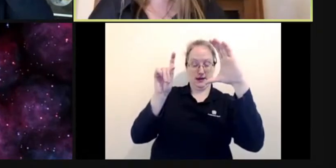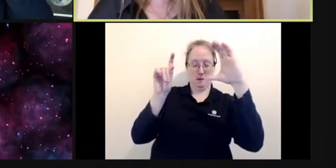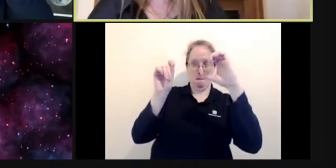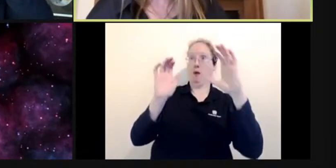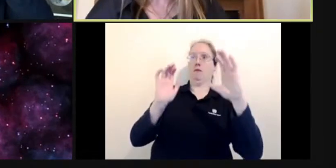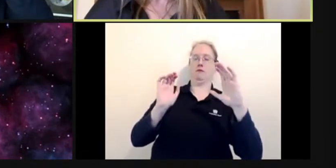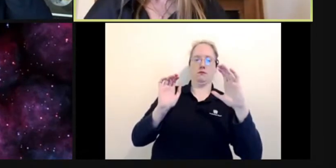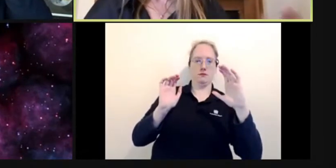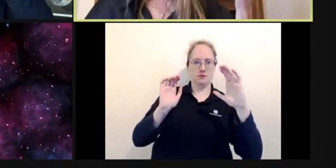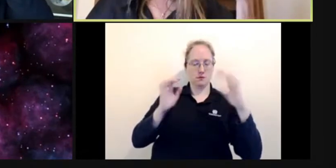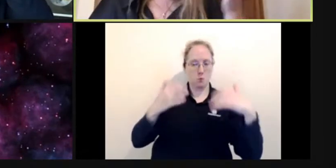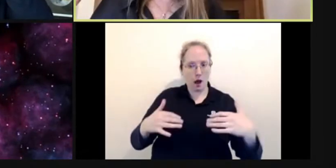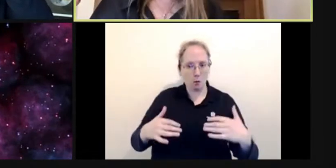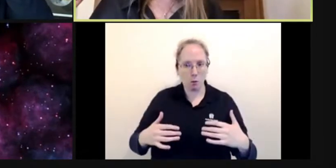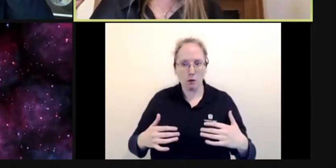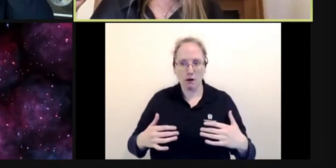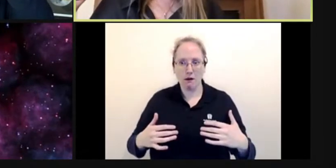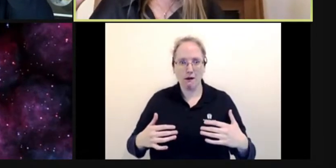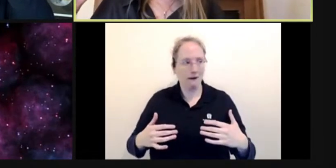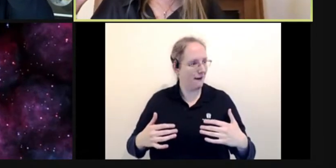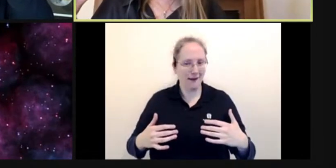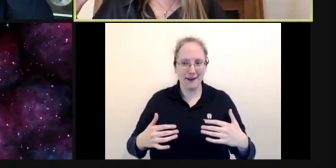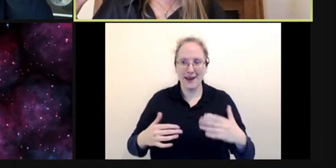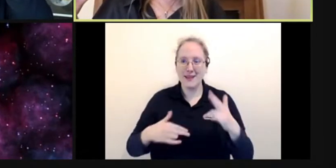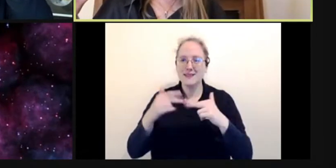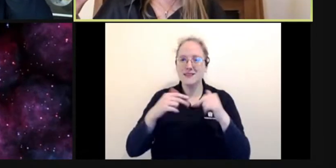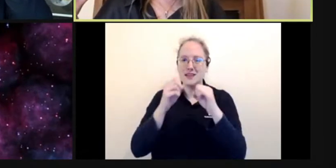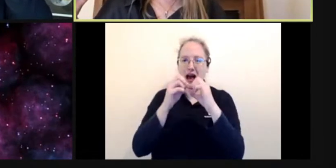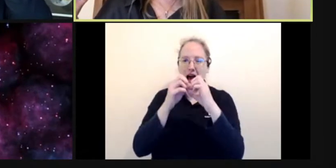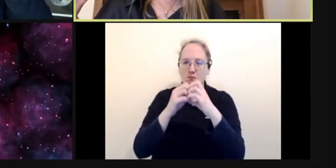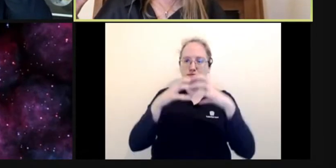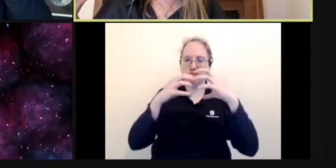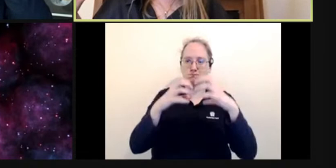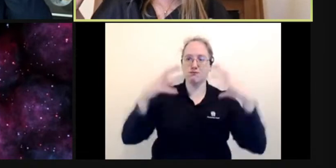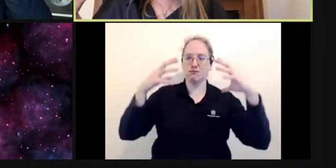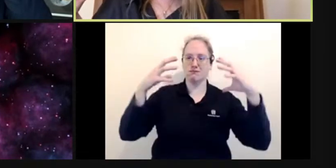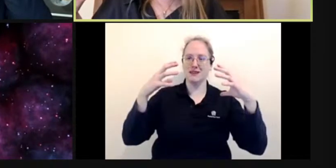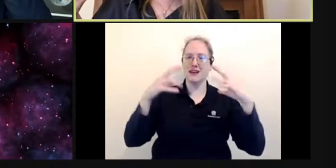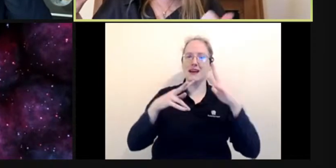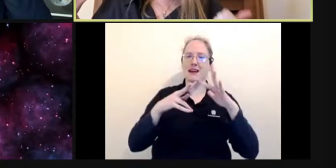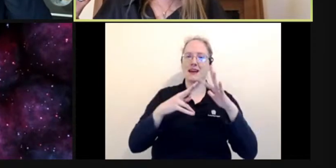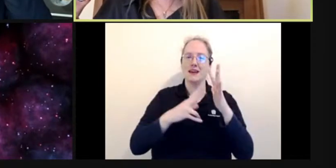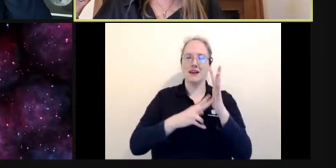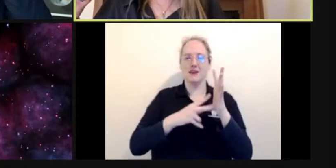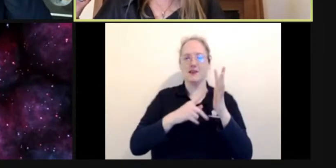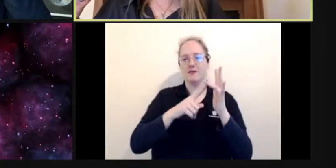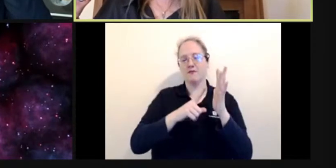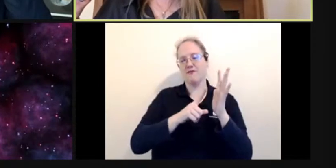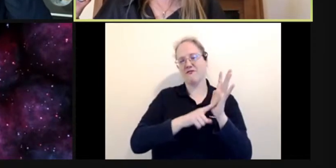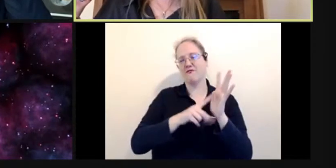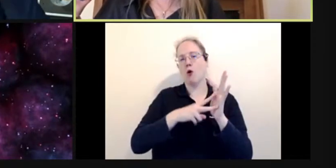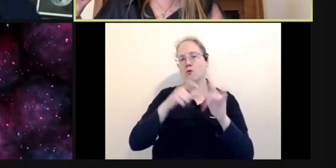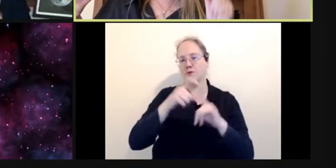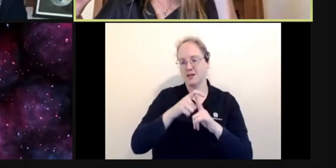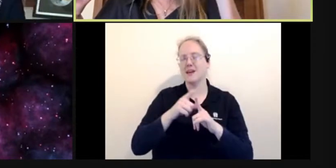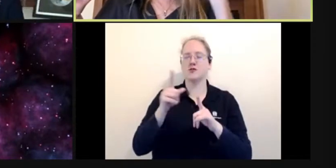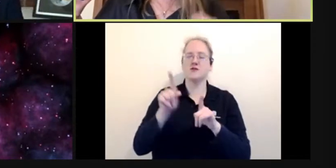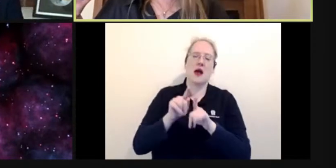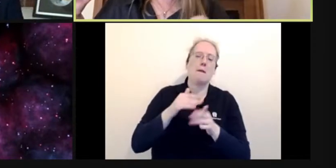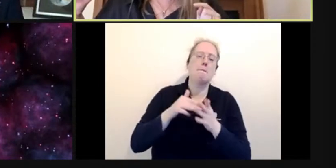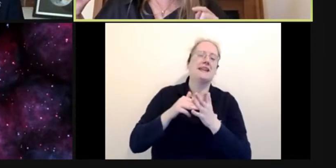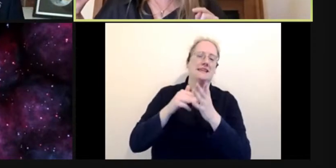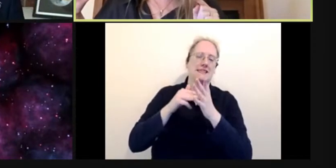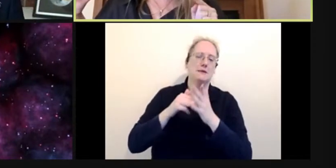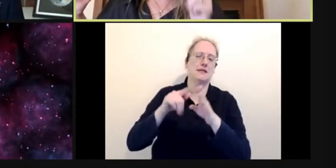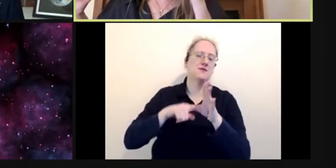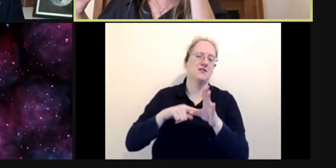my gosh. We've just evolved a star, something that takes at least millions of years to do with